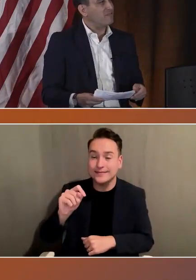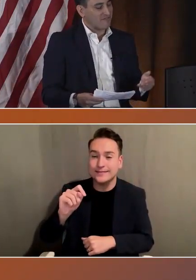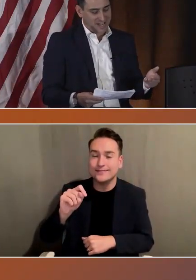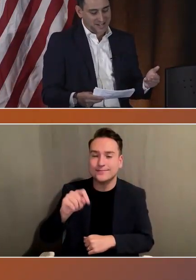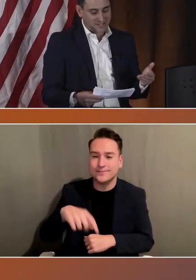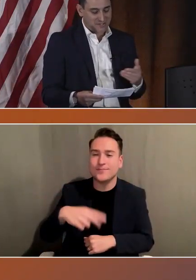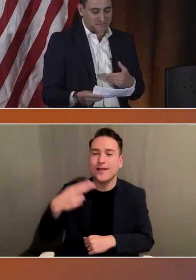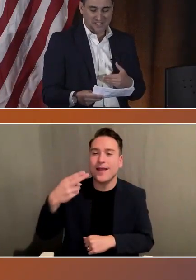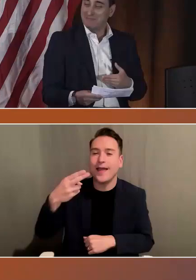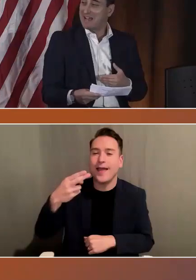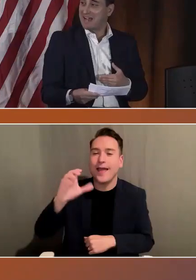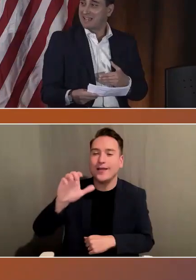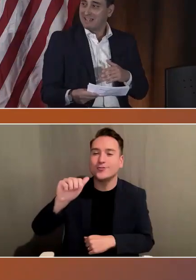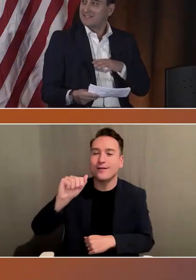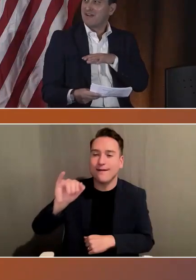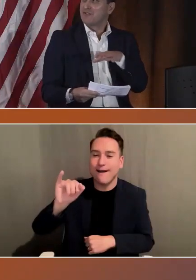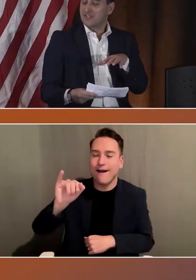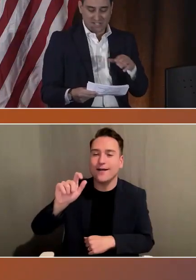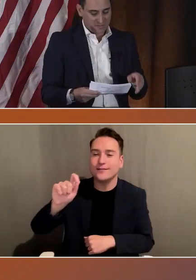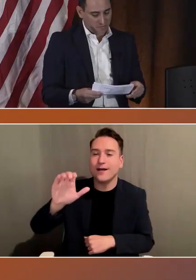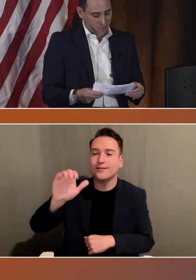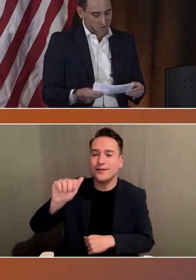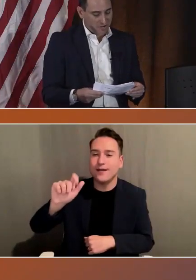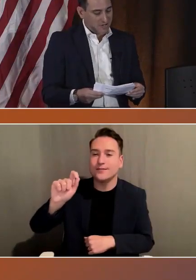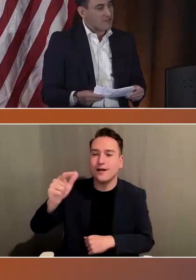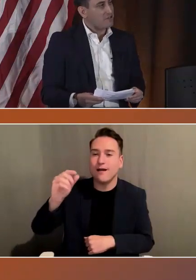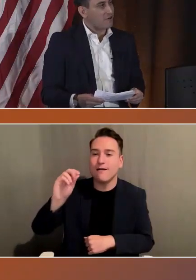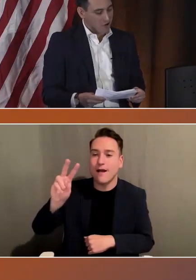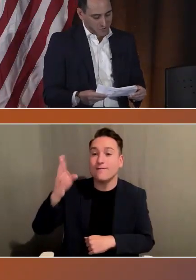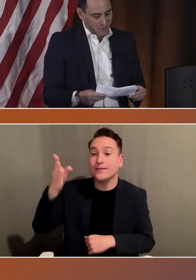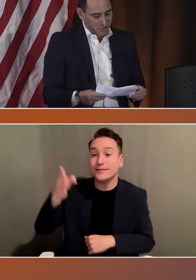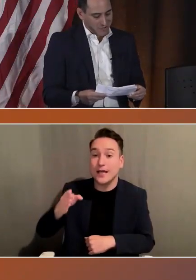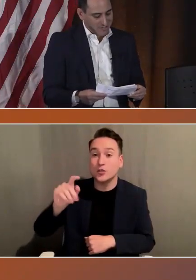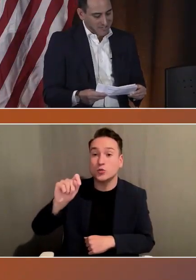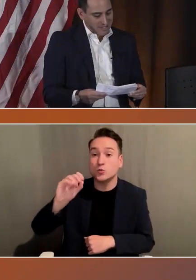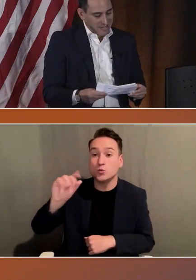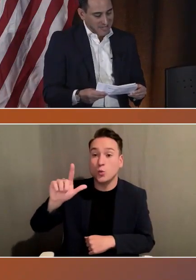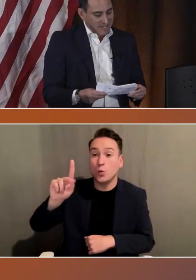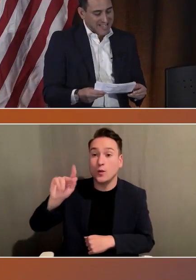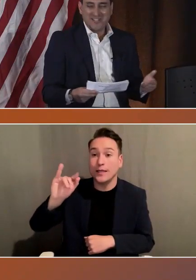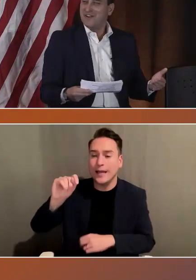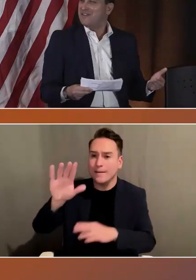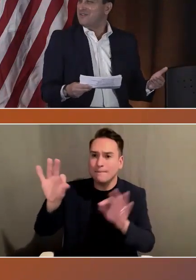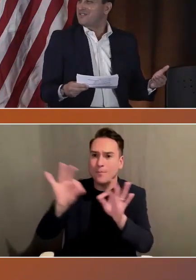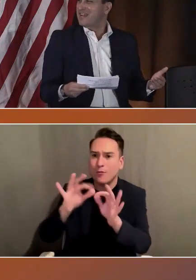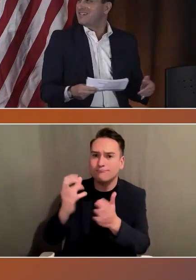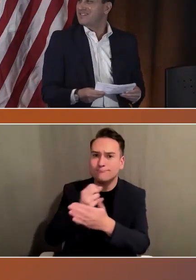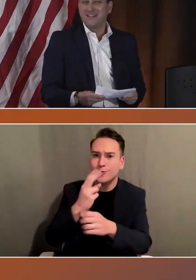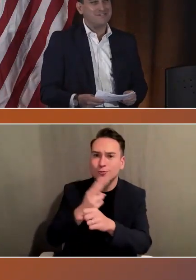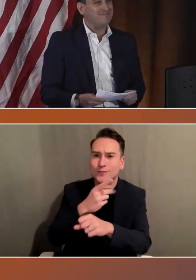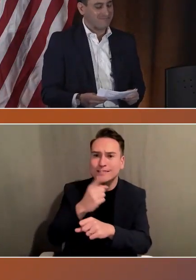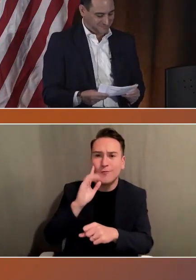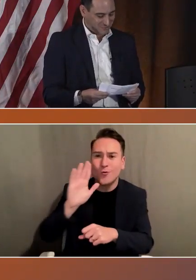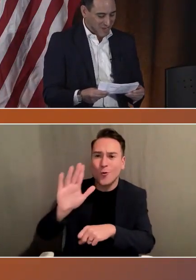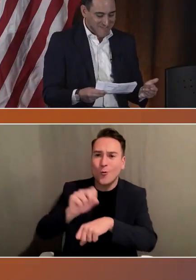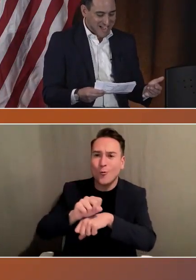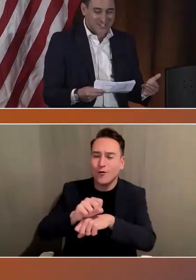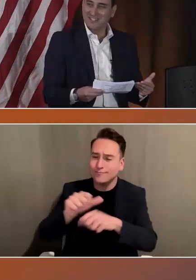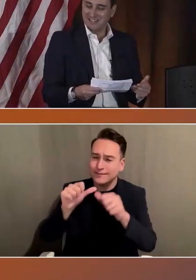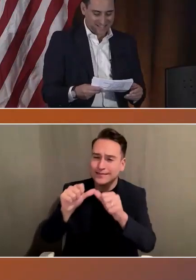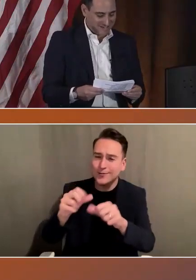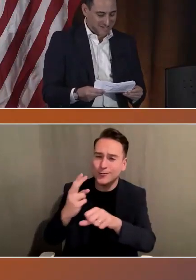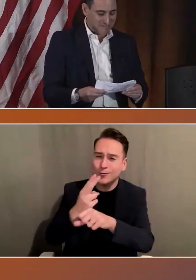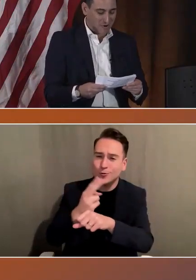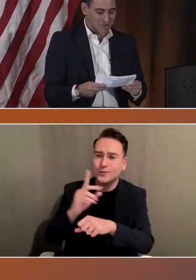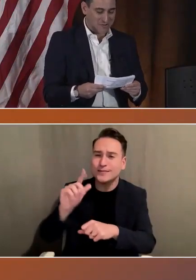hci.ca.gov/toolkit. Provide us your feedback. Leverage this for your own work, and continue to use data to drive